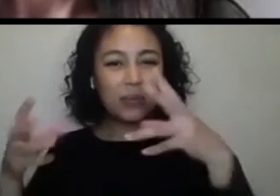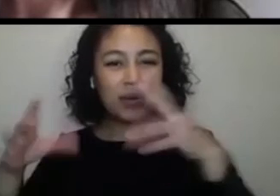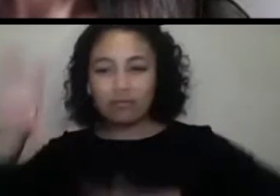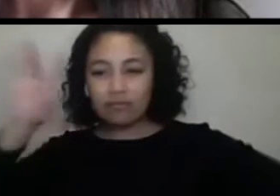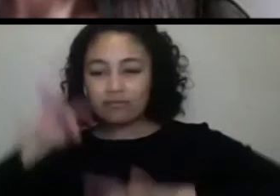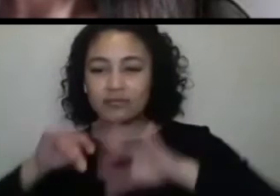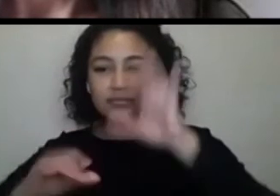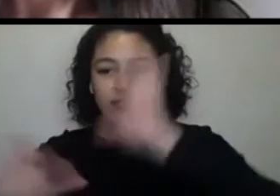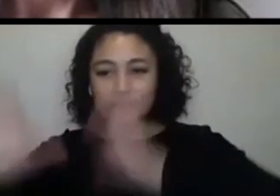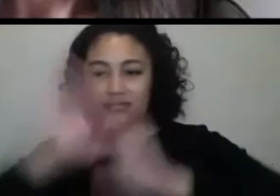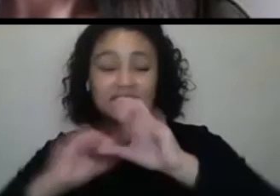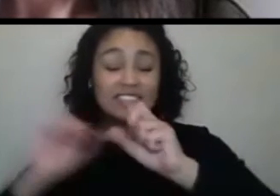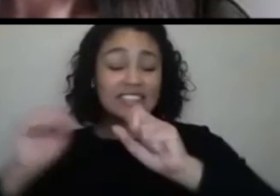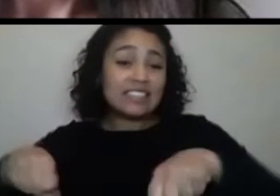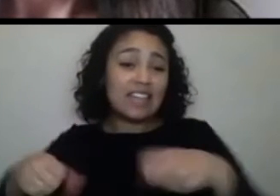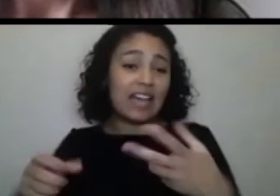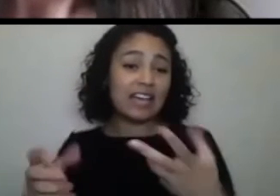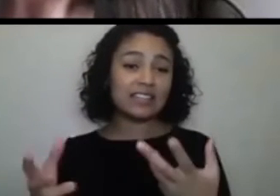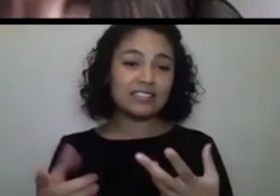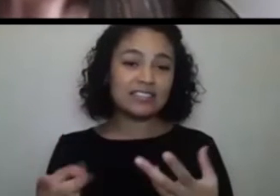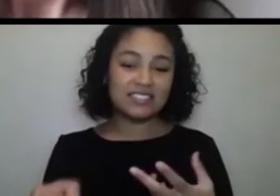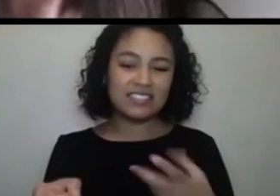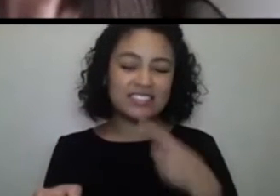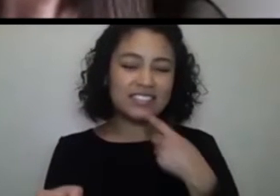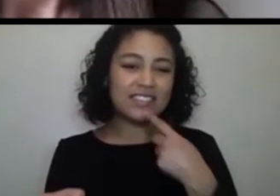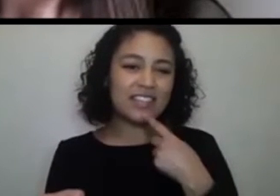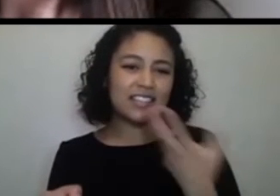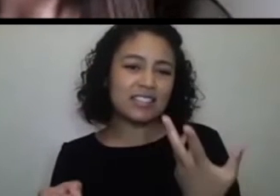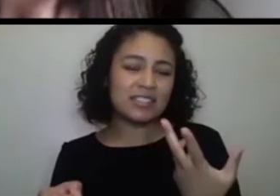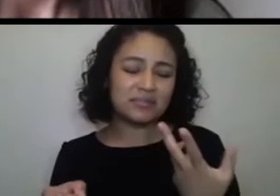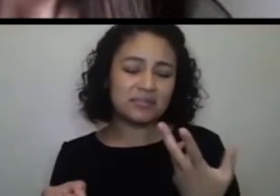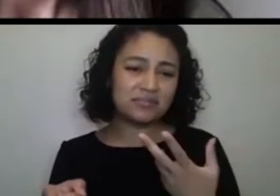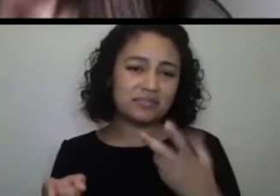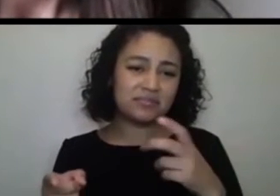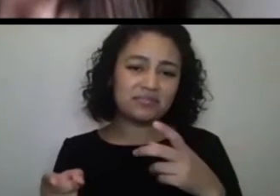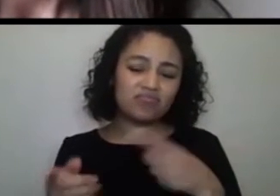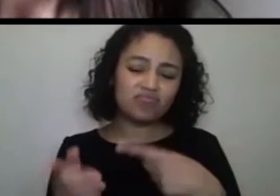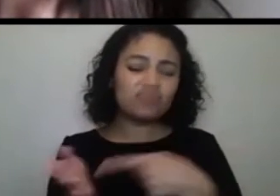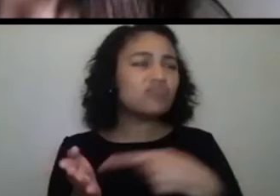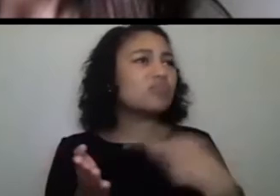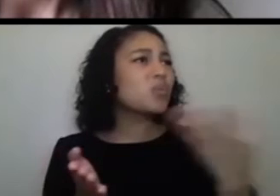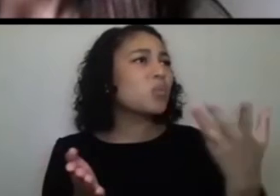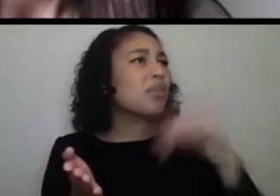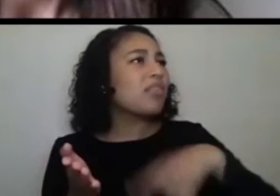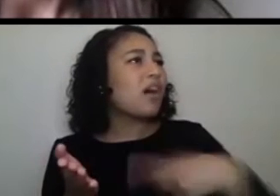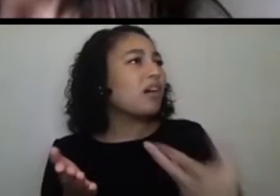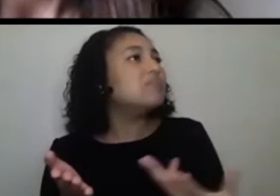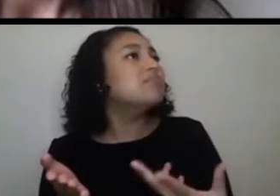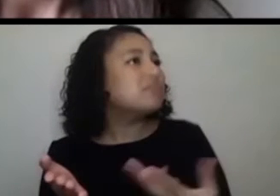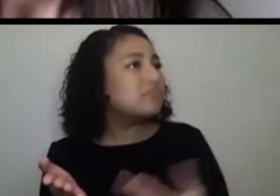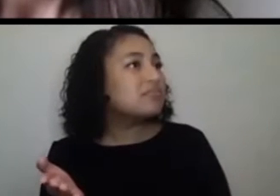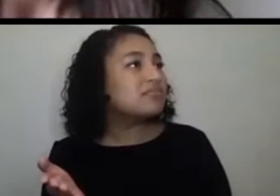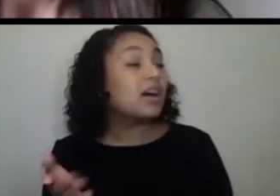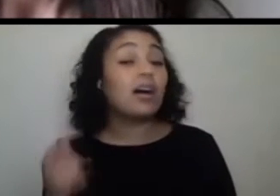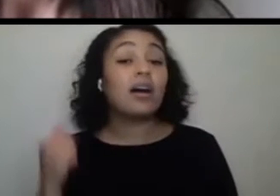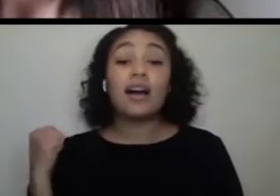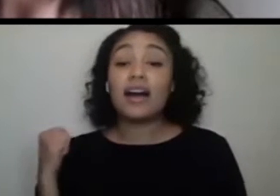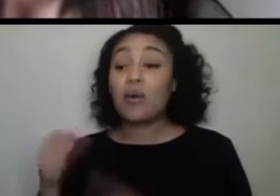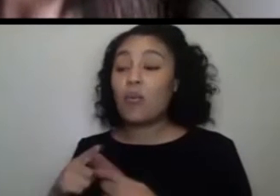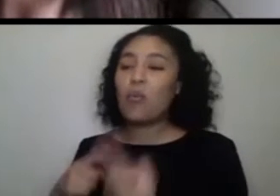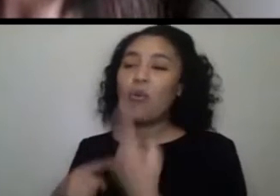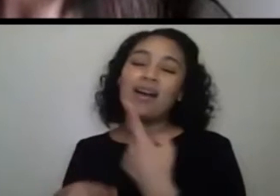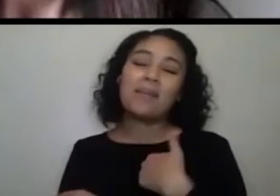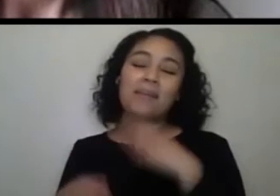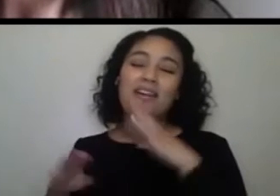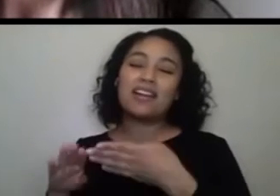one of my grandsons, who was an only child and very sheltered, I said, it's a stink bomb. You want to light it? Oh my